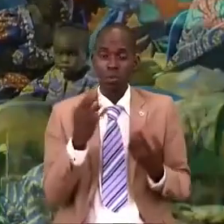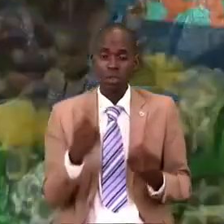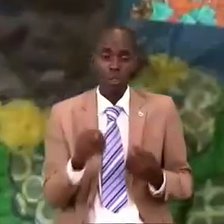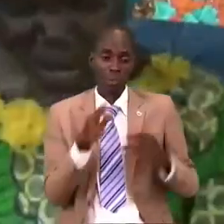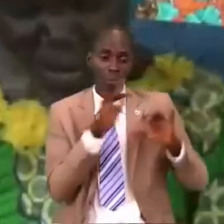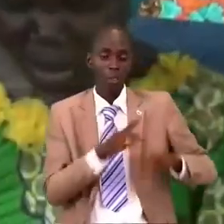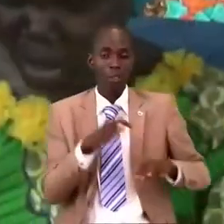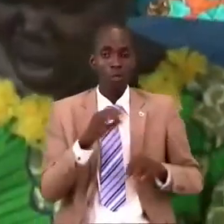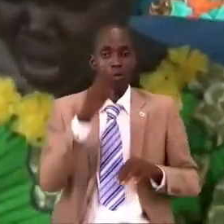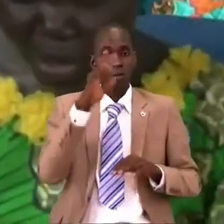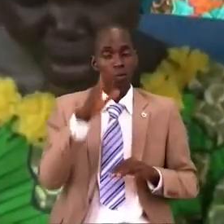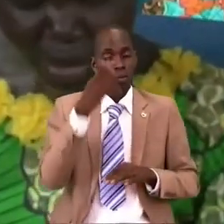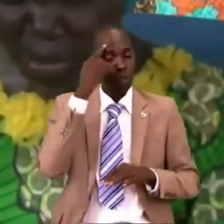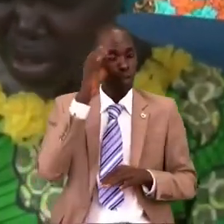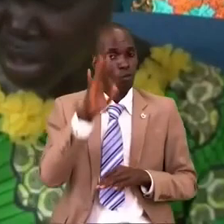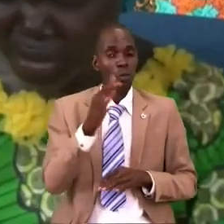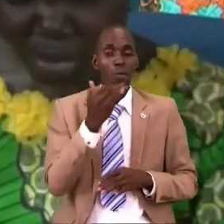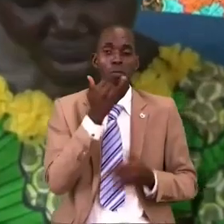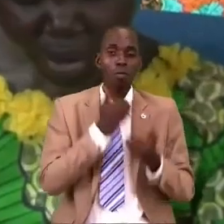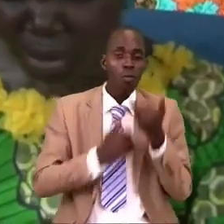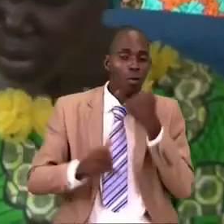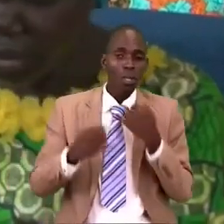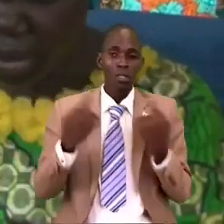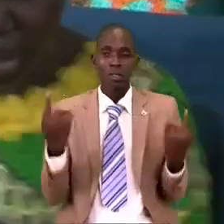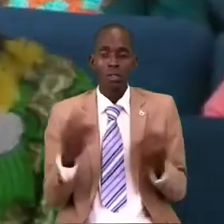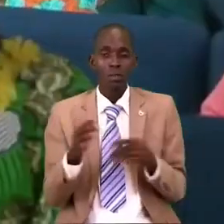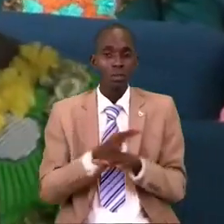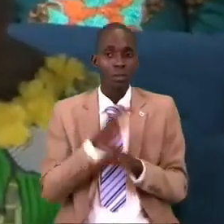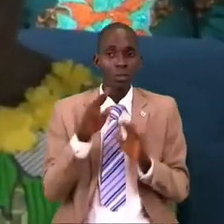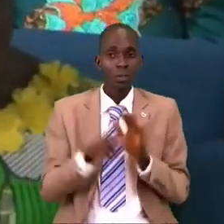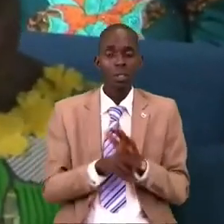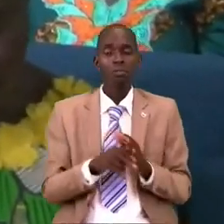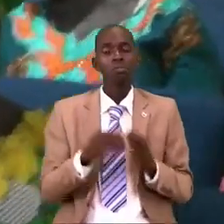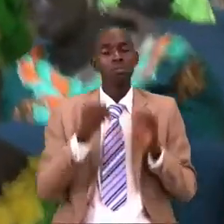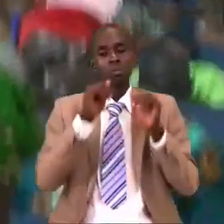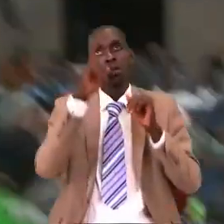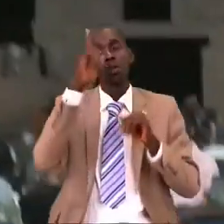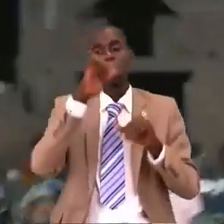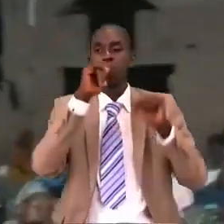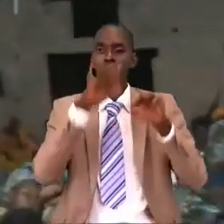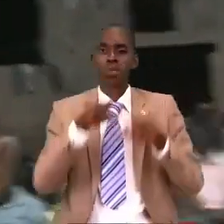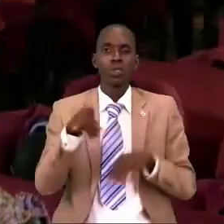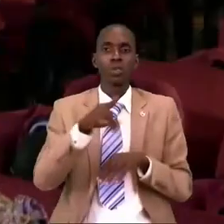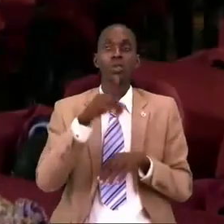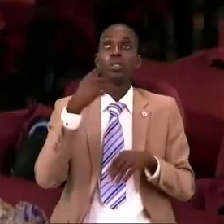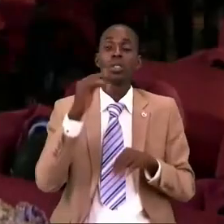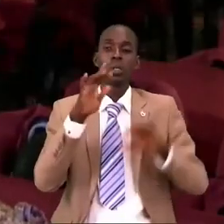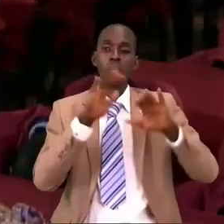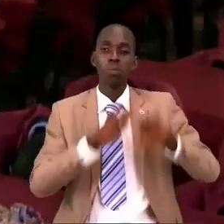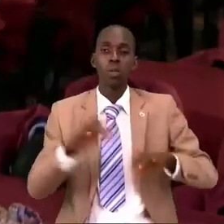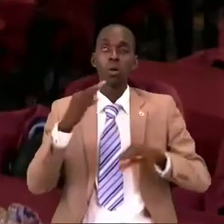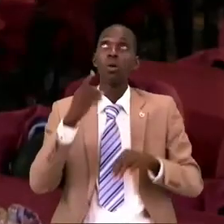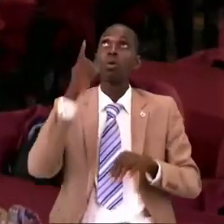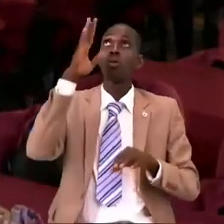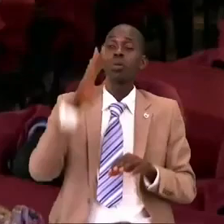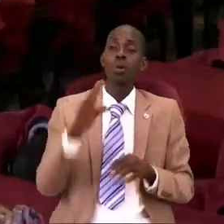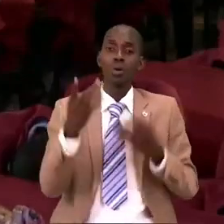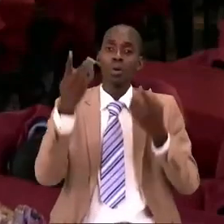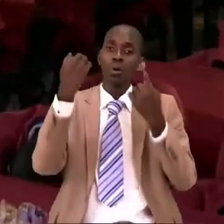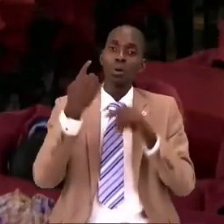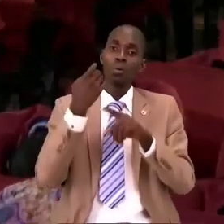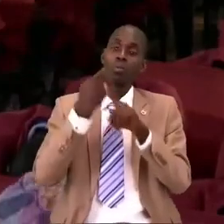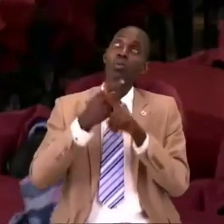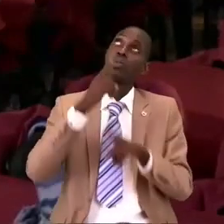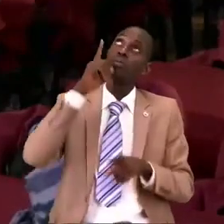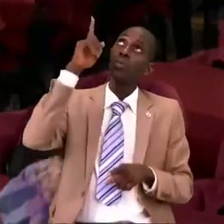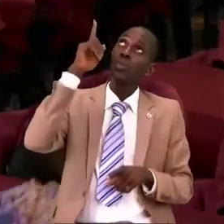forgiveness comes from you. The freedom comes from you. And the conversion comes from you. The transformation comes from you. That's why